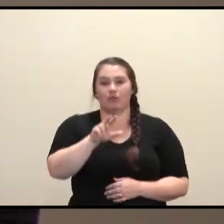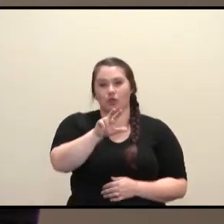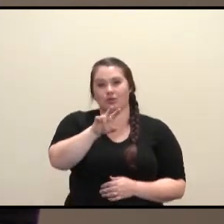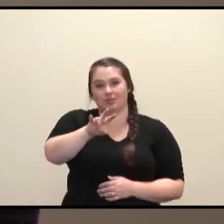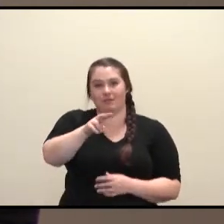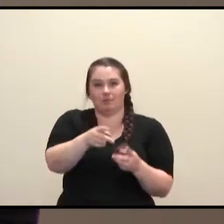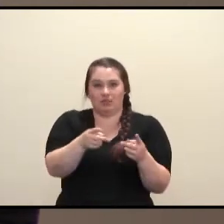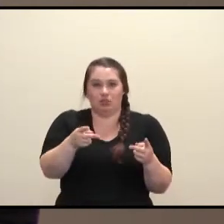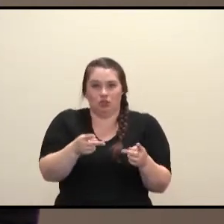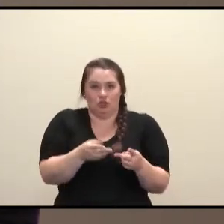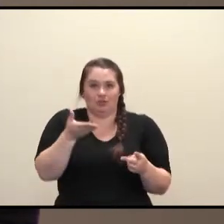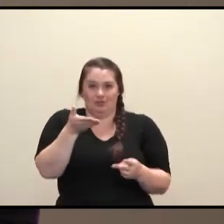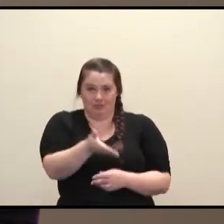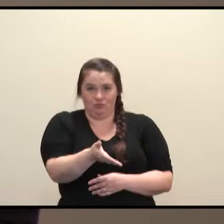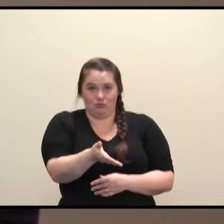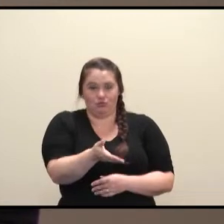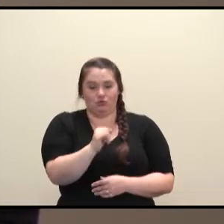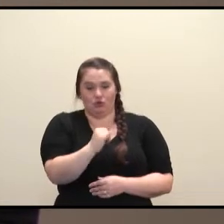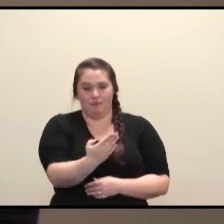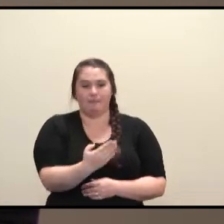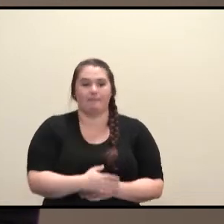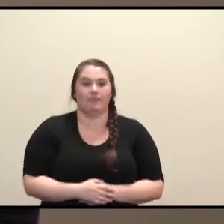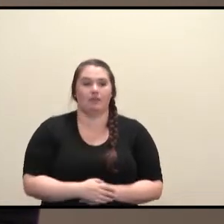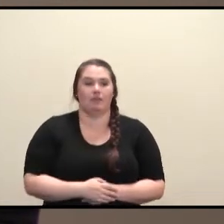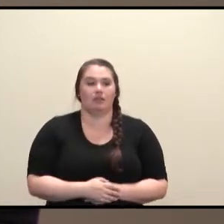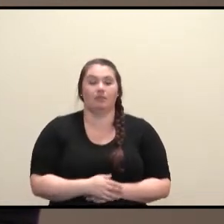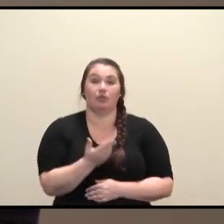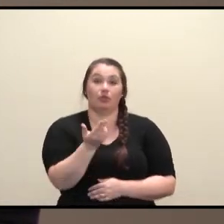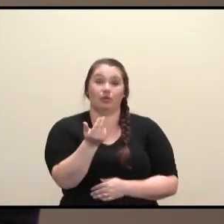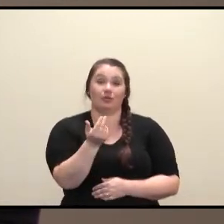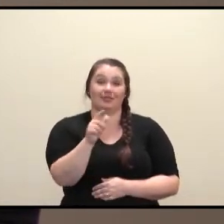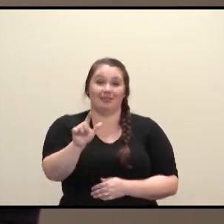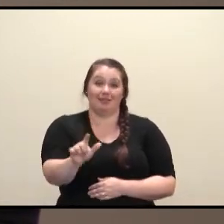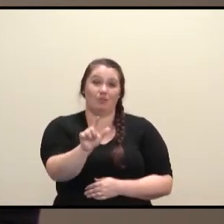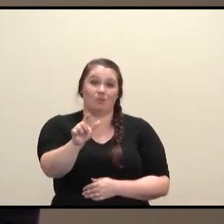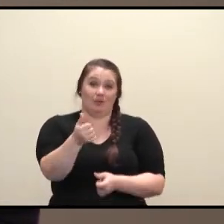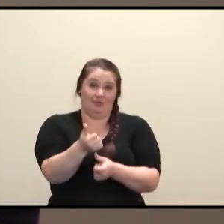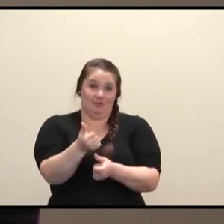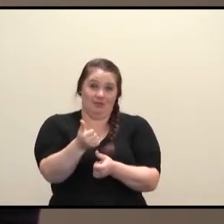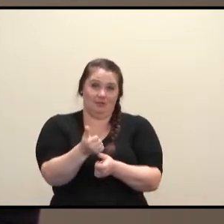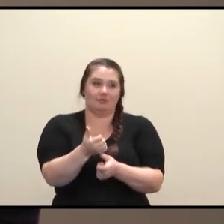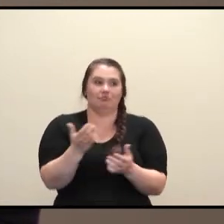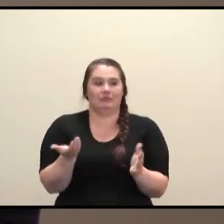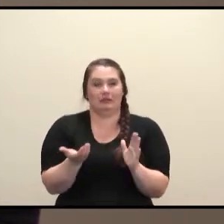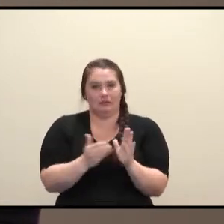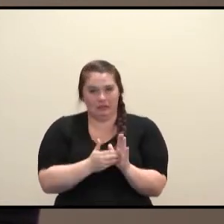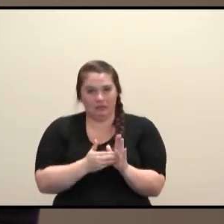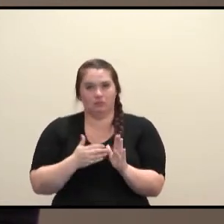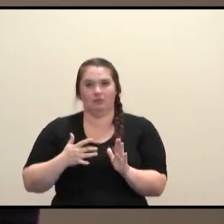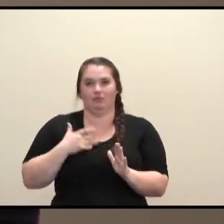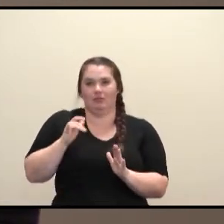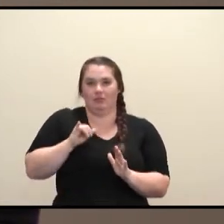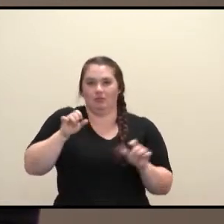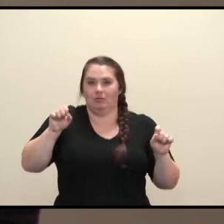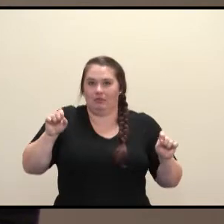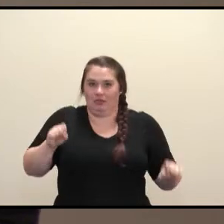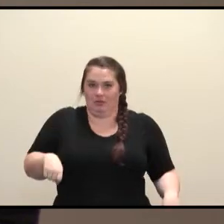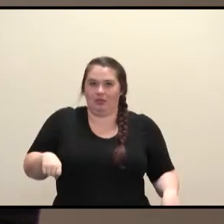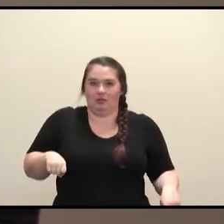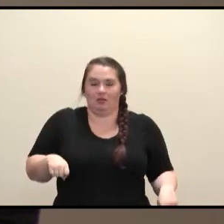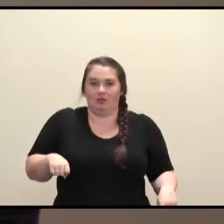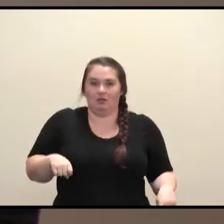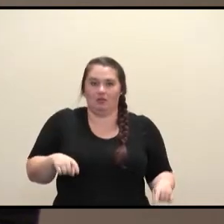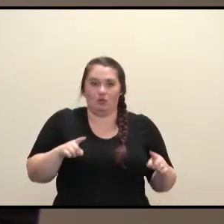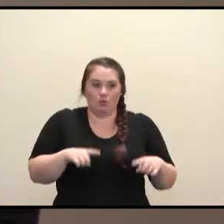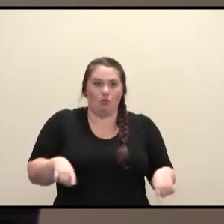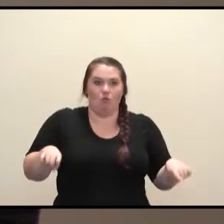positions there. And then 14 library aides. Again, we feel like we can move those